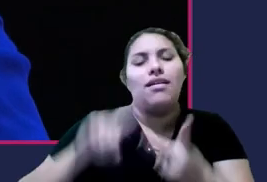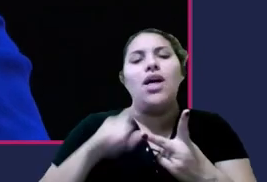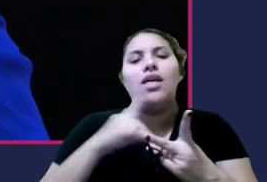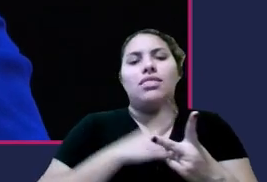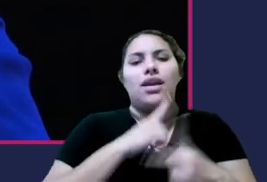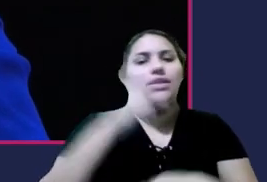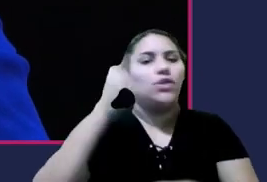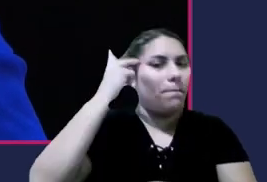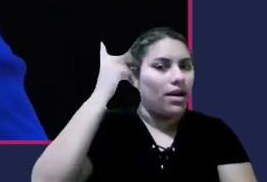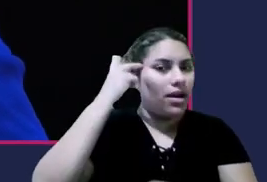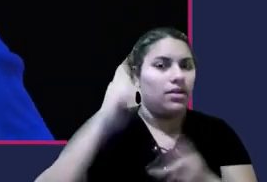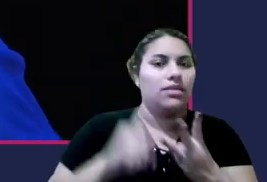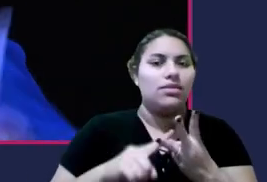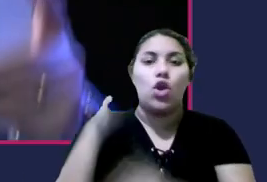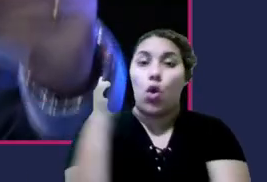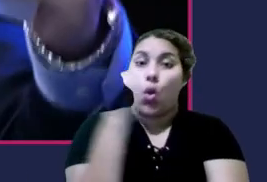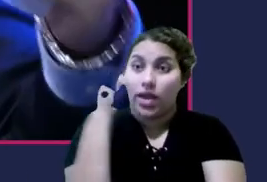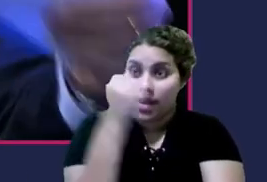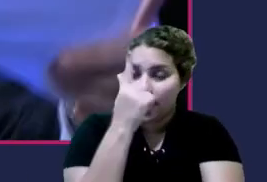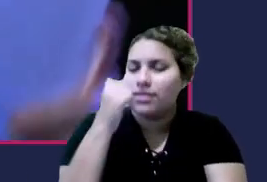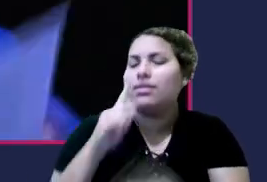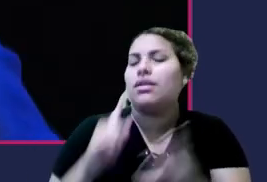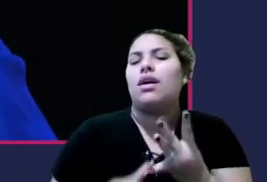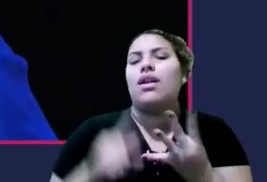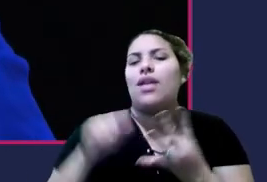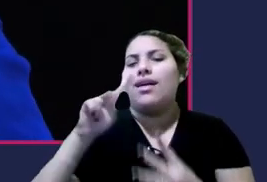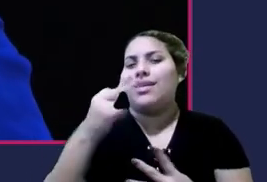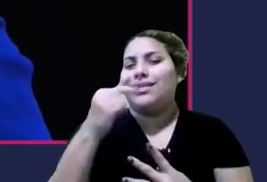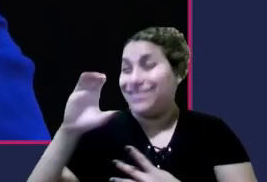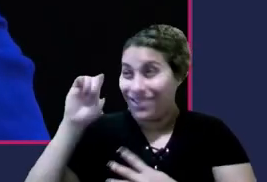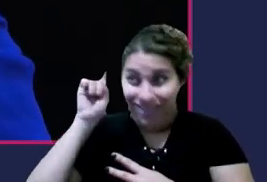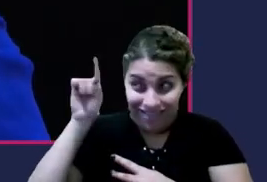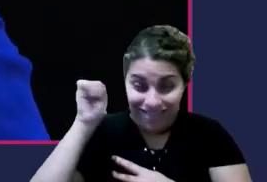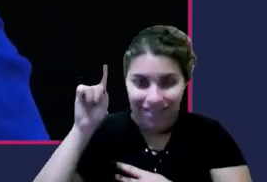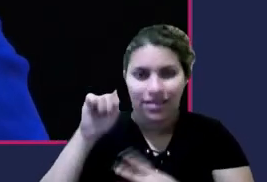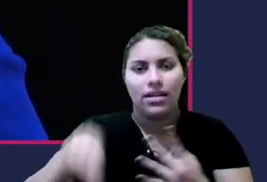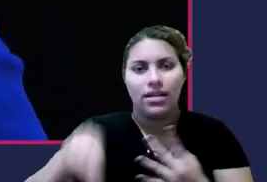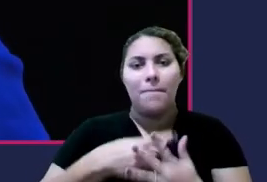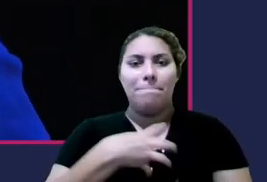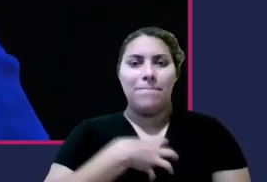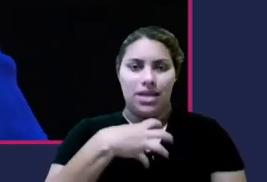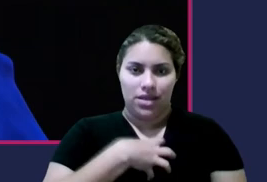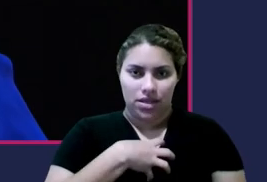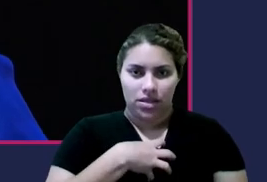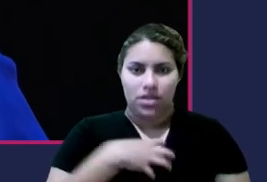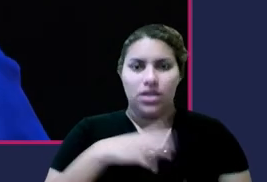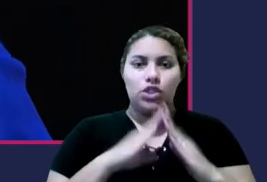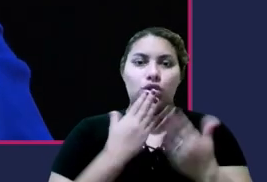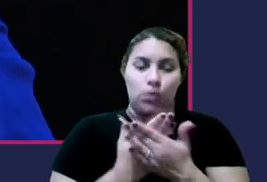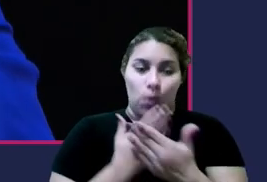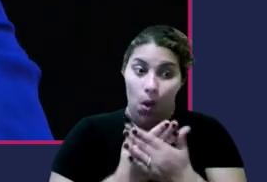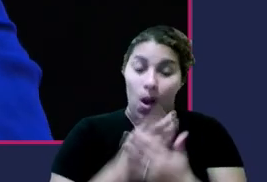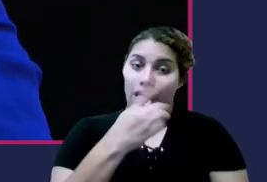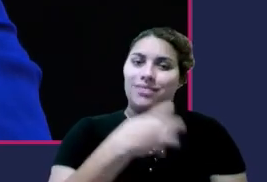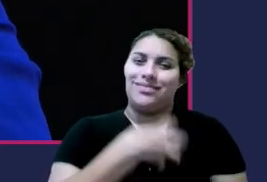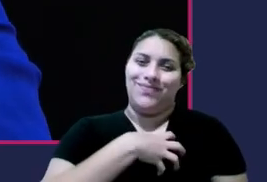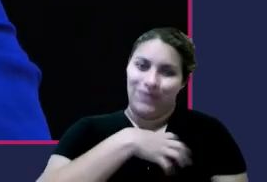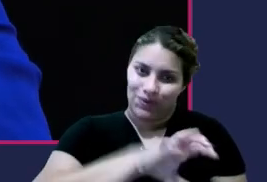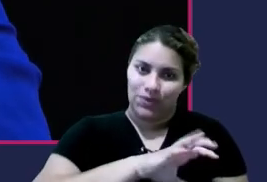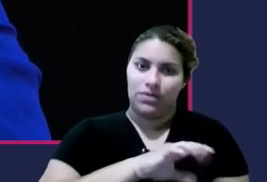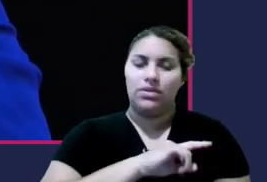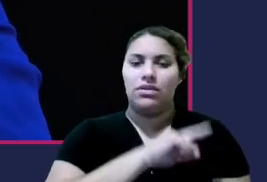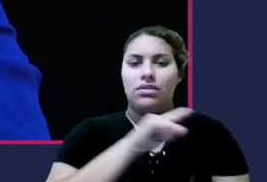Paulo, we have Day Hunter in Goiânia, the University Hospital. We have in Bahia, the